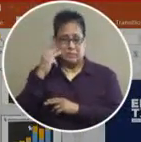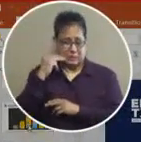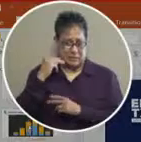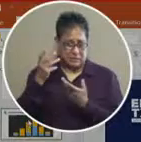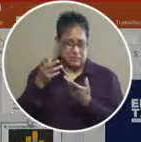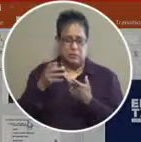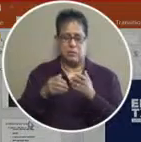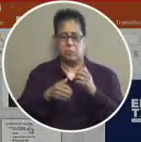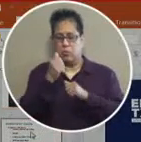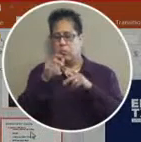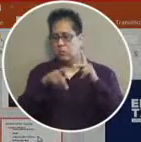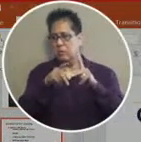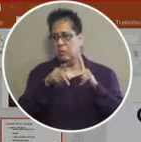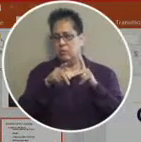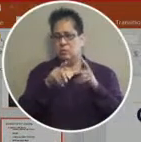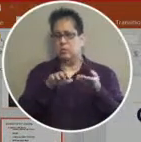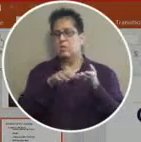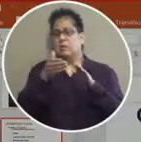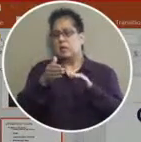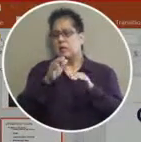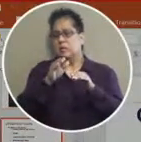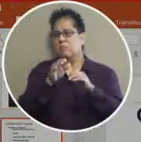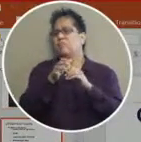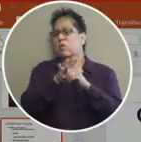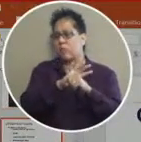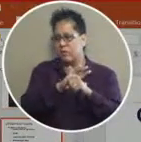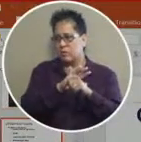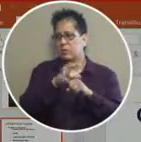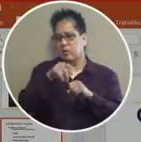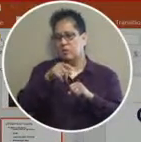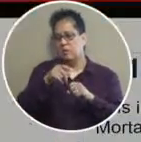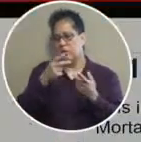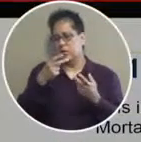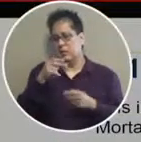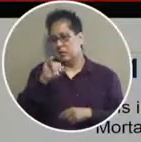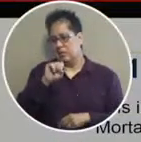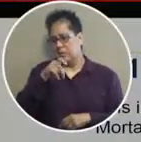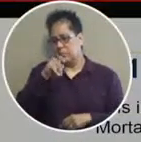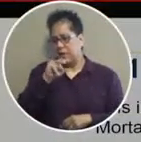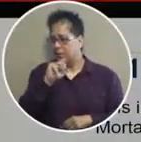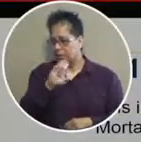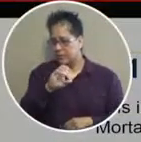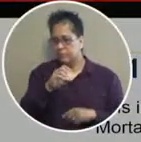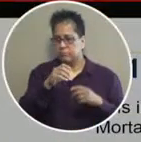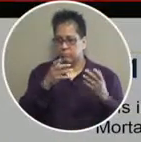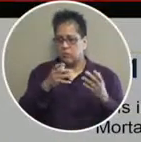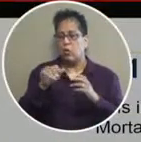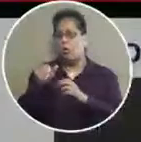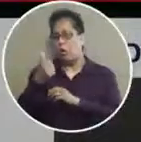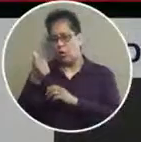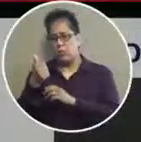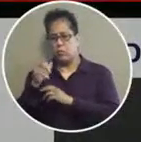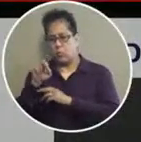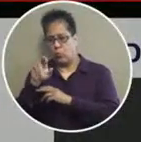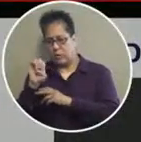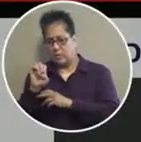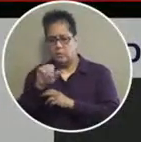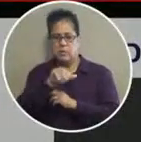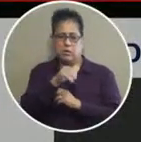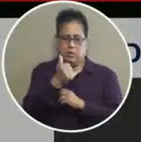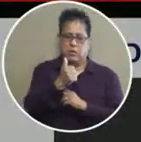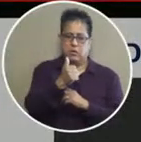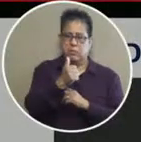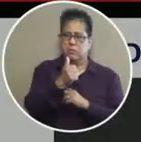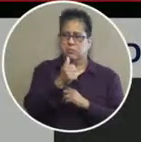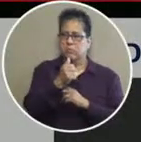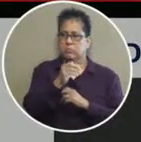people that have died because of COVID has been Hispanic, but there's other races, ethnicities. So, but I